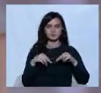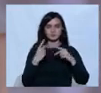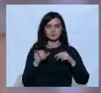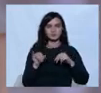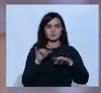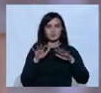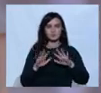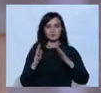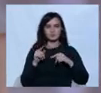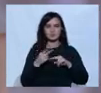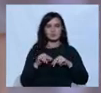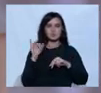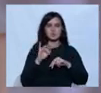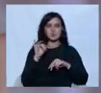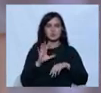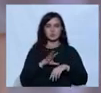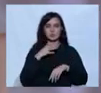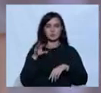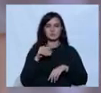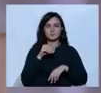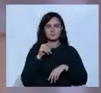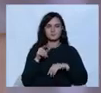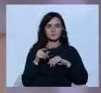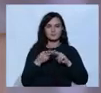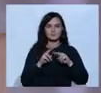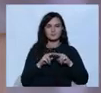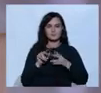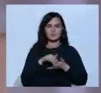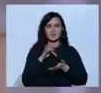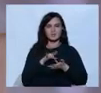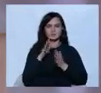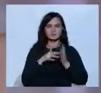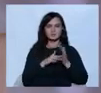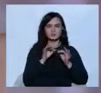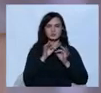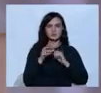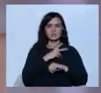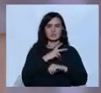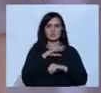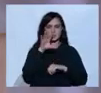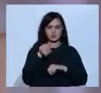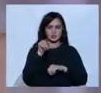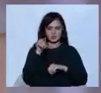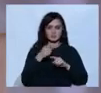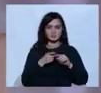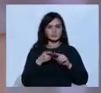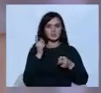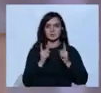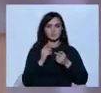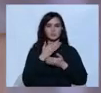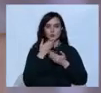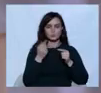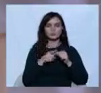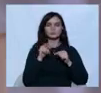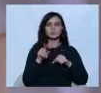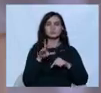after he failed to pay his debts or loans was a common tale in England in the 16th century. It was a